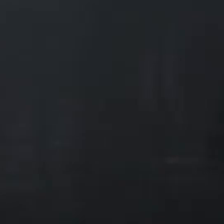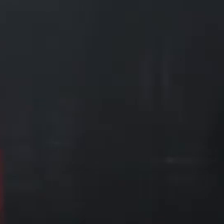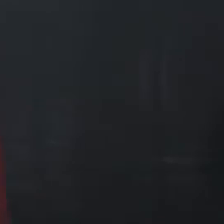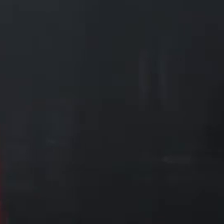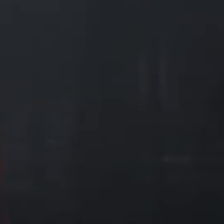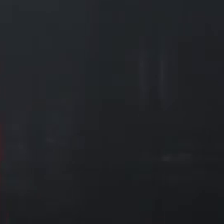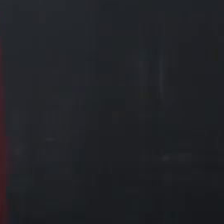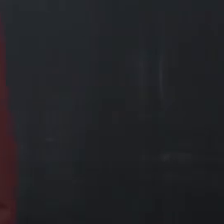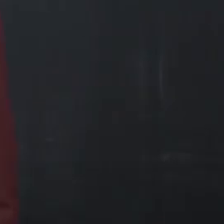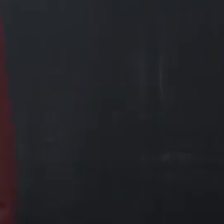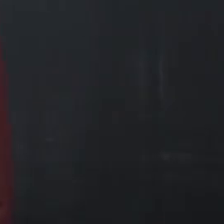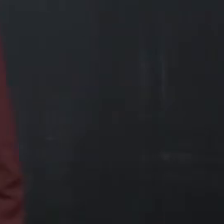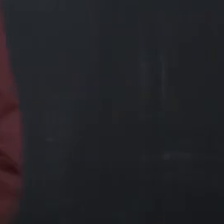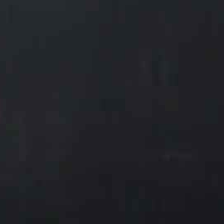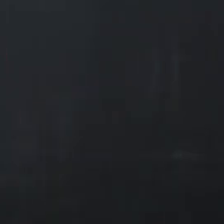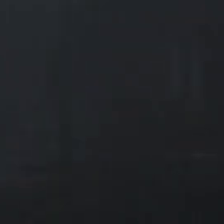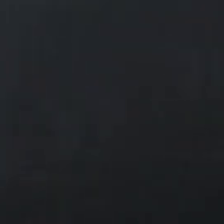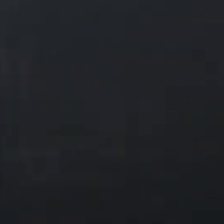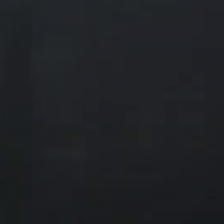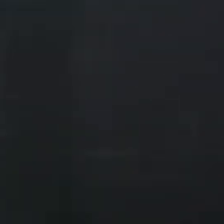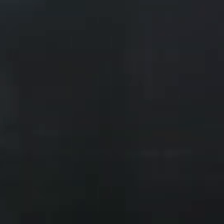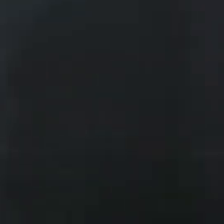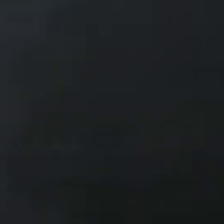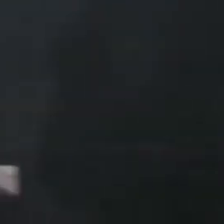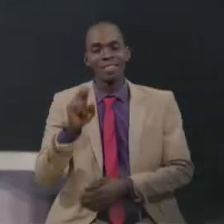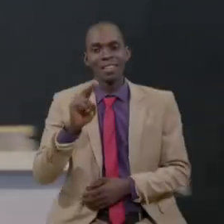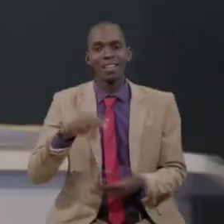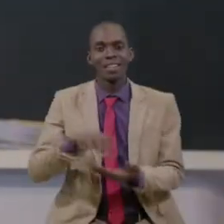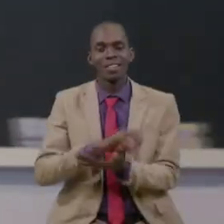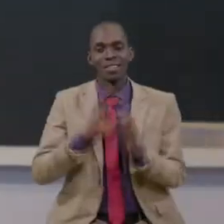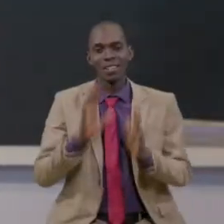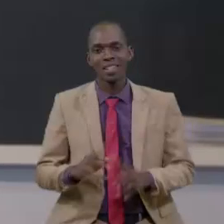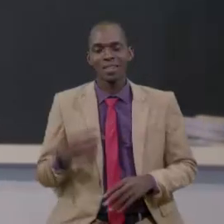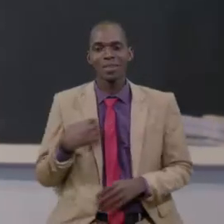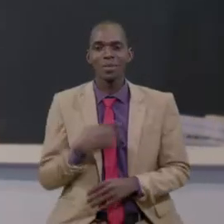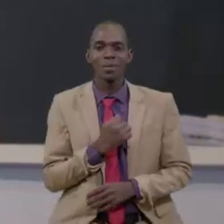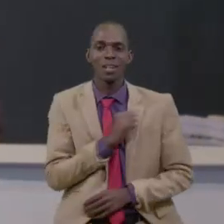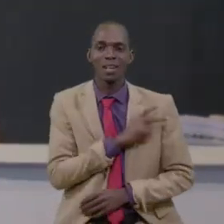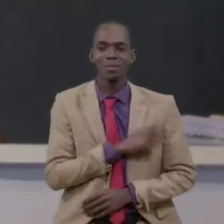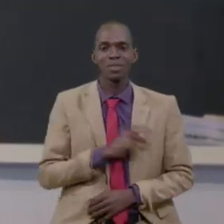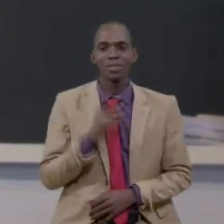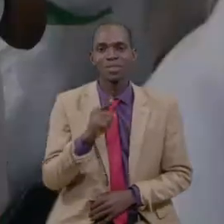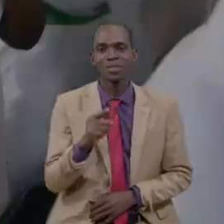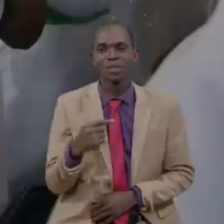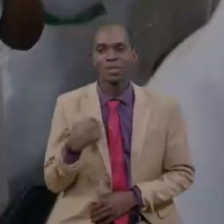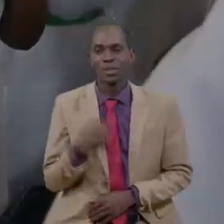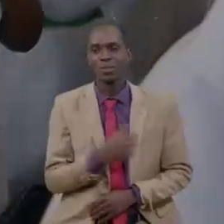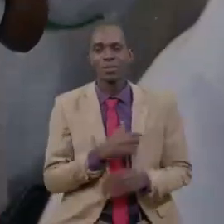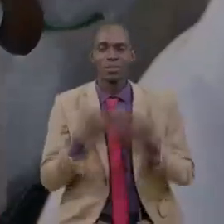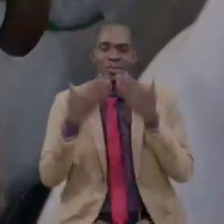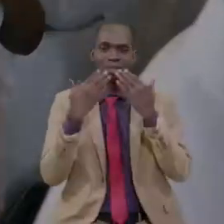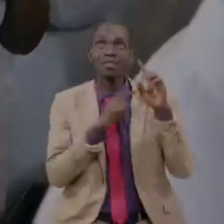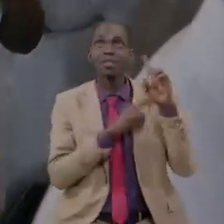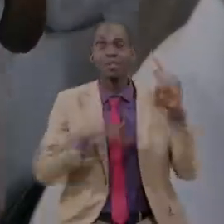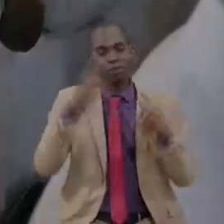Can choir, we appreciate you. And we thank the Lord for what you have prophesied. We have